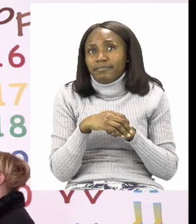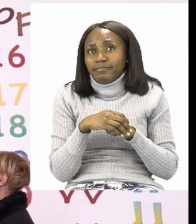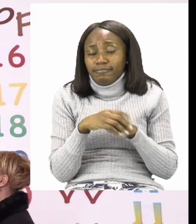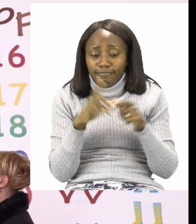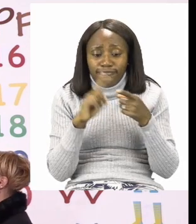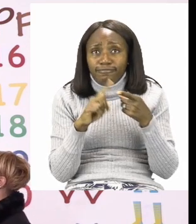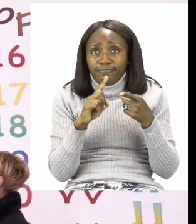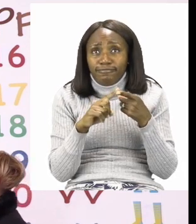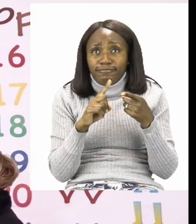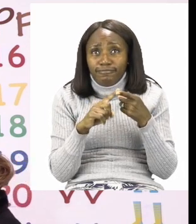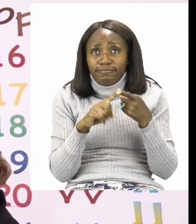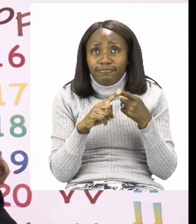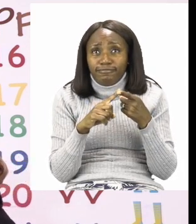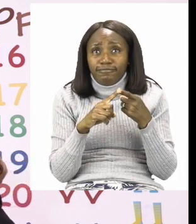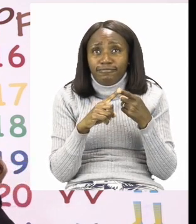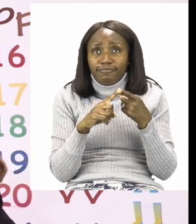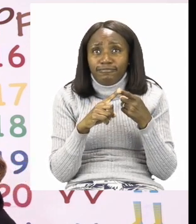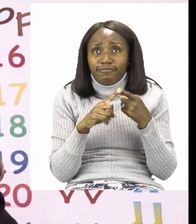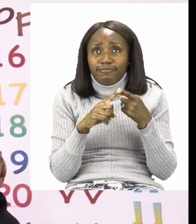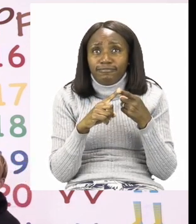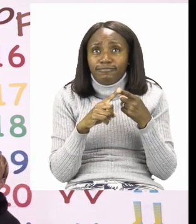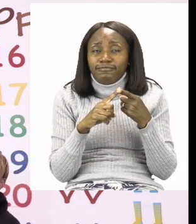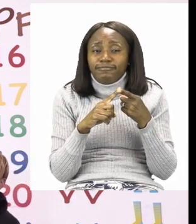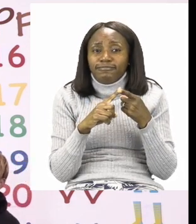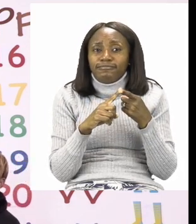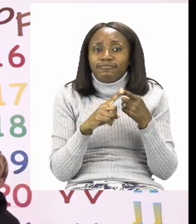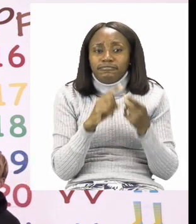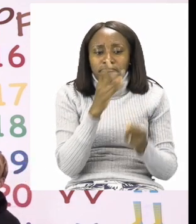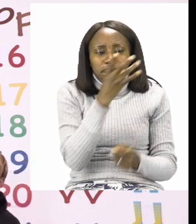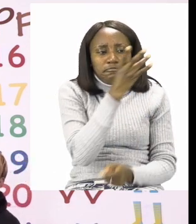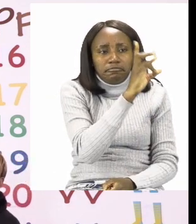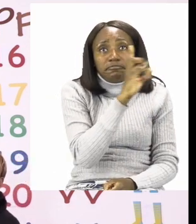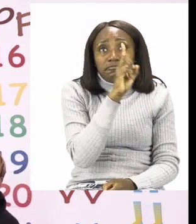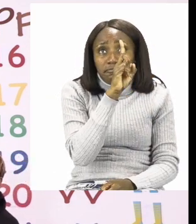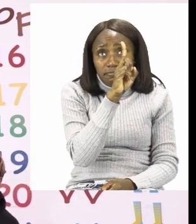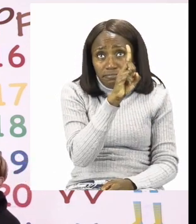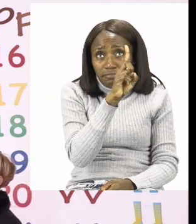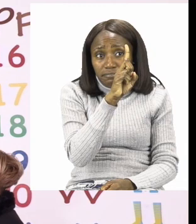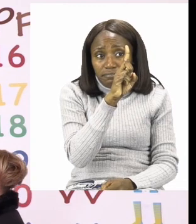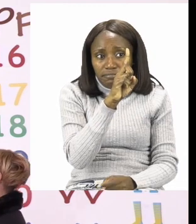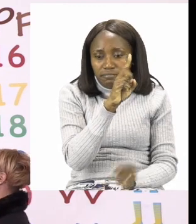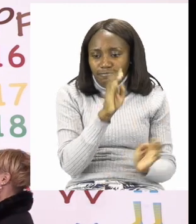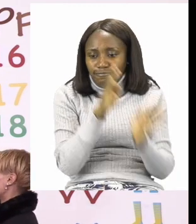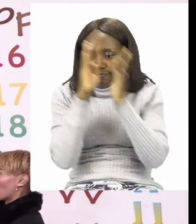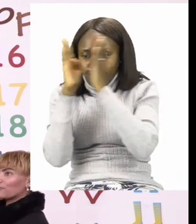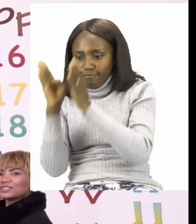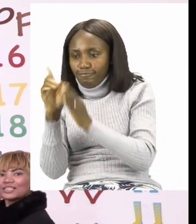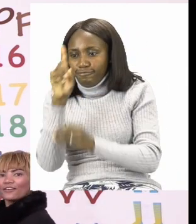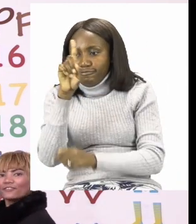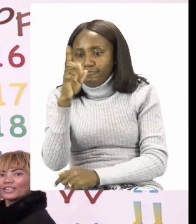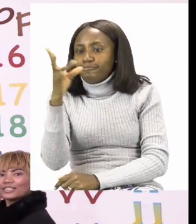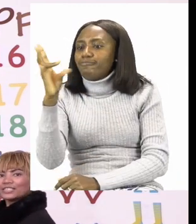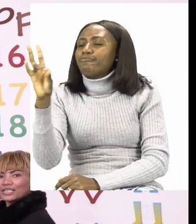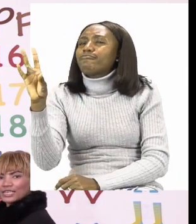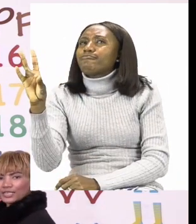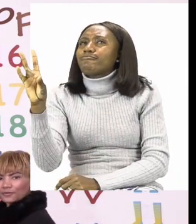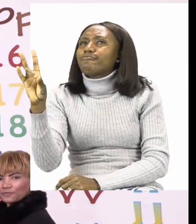have, these two numbers, the first number is 71, then